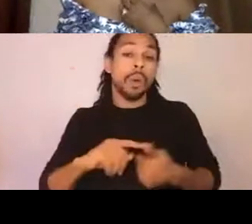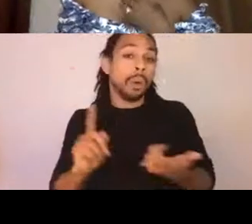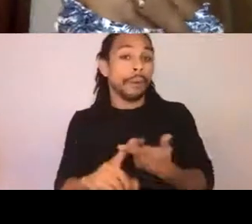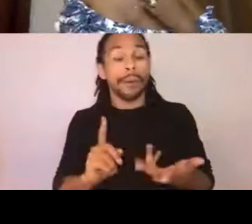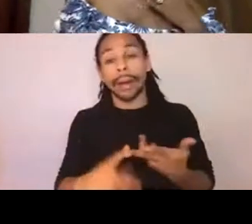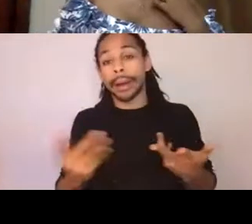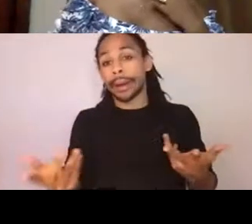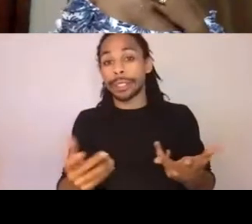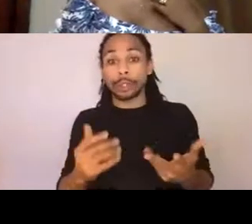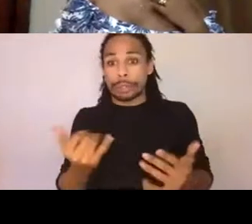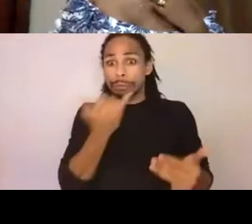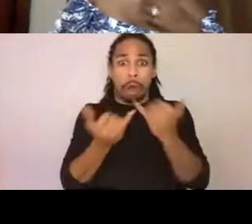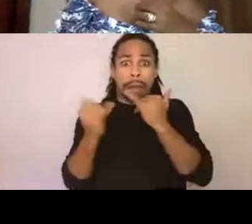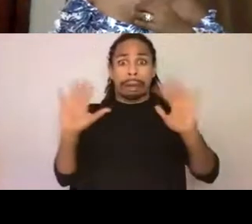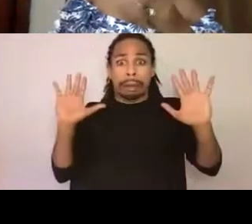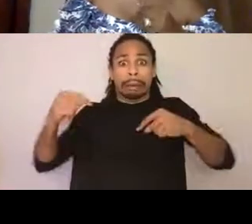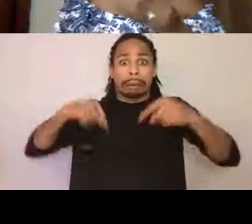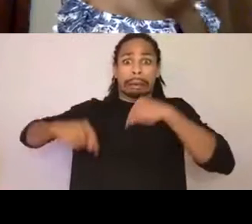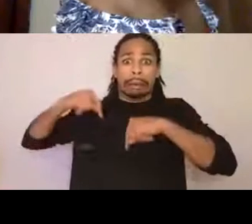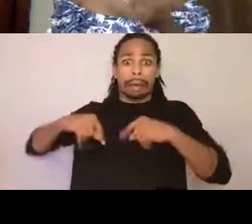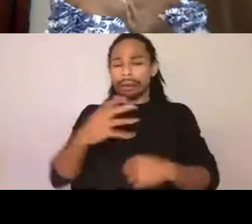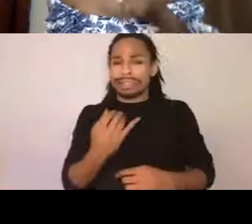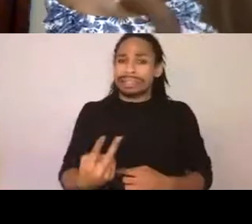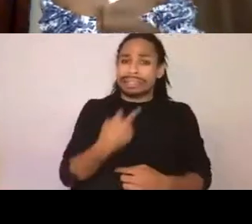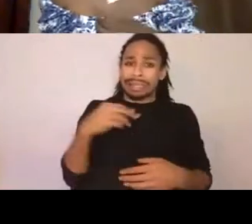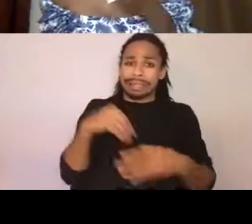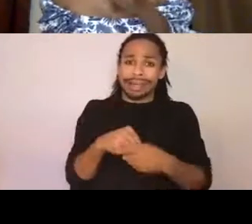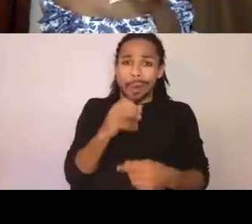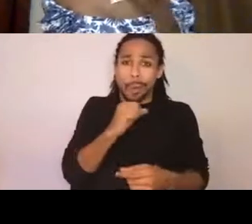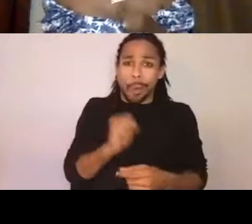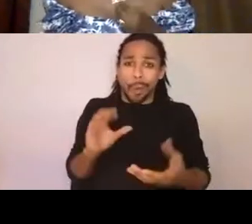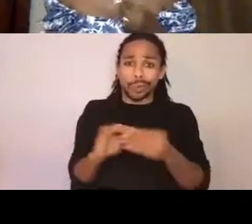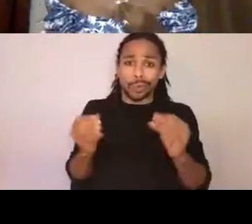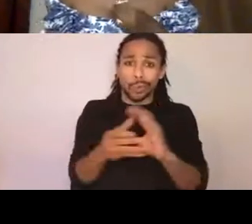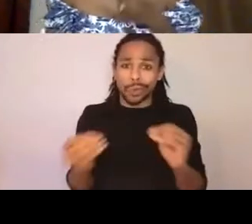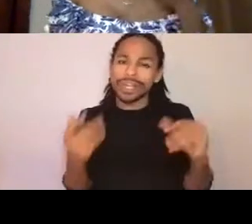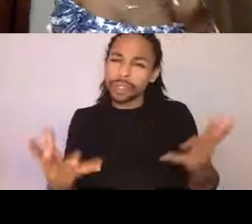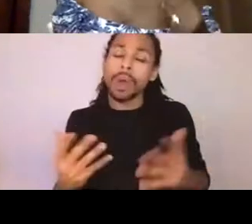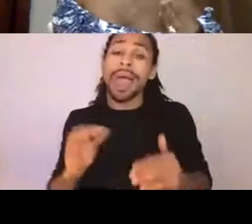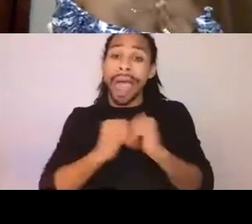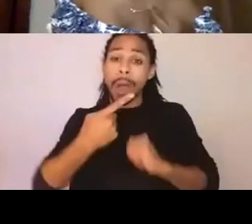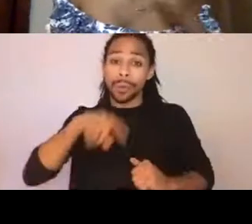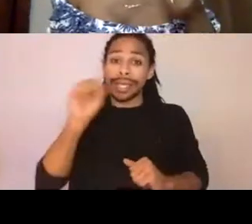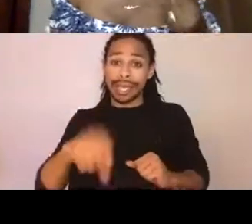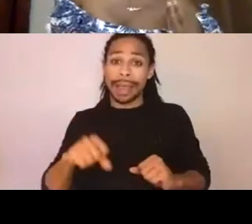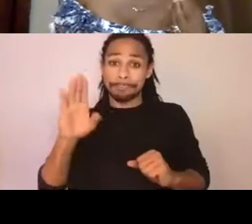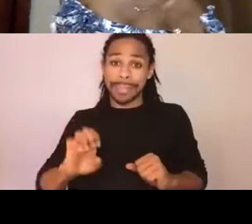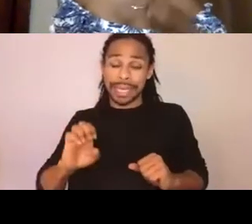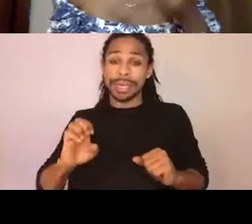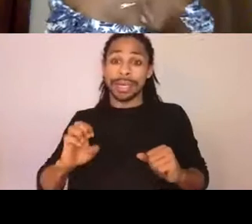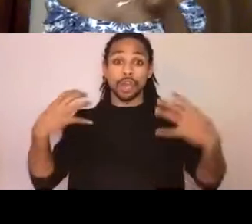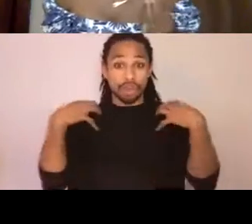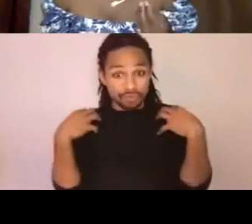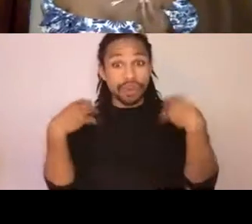old story. And I think in the ways that we're courageous in our own spaces, we need to be courageous